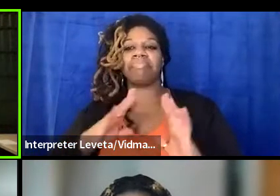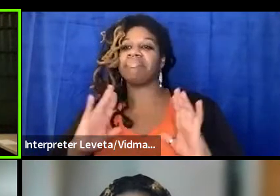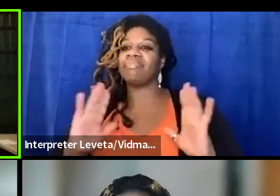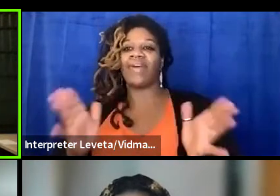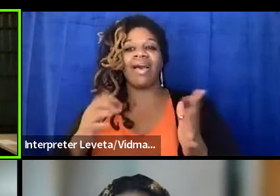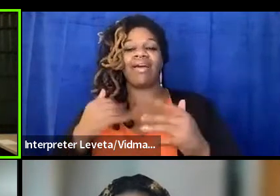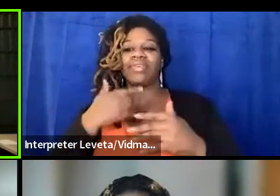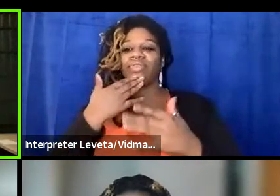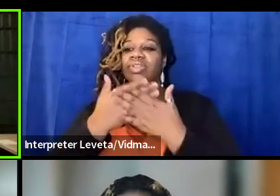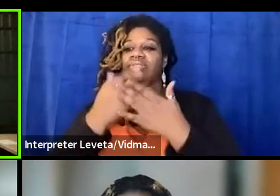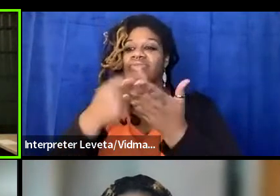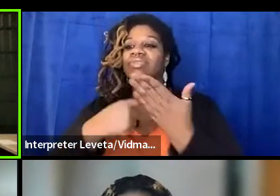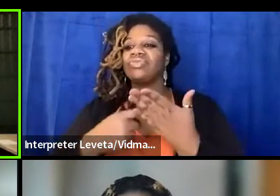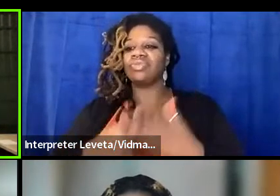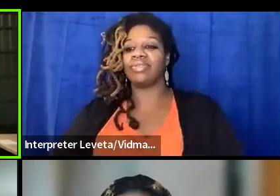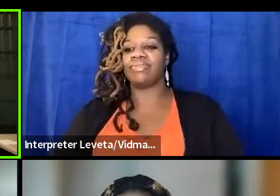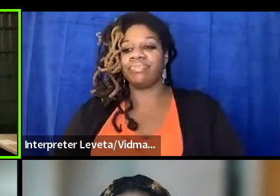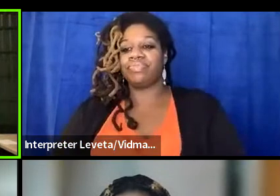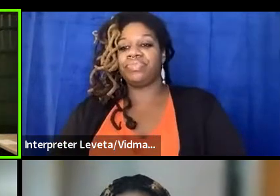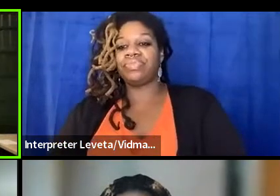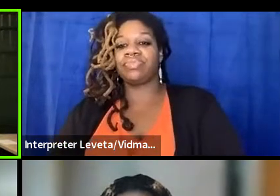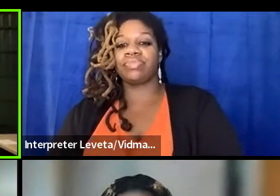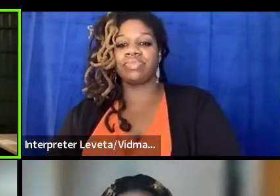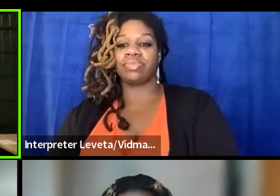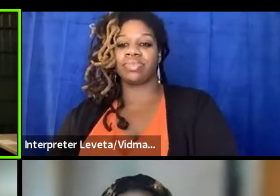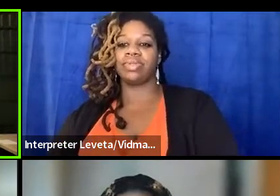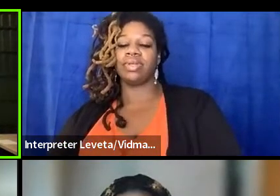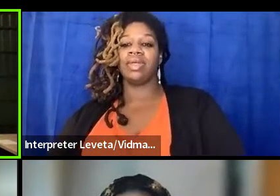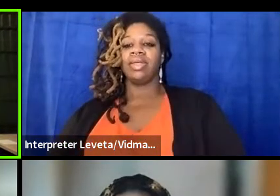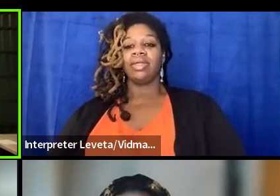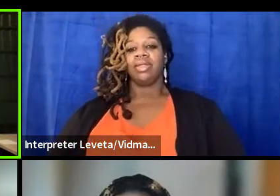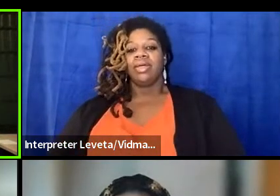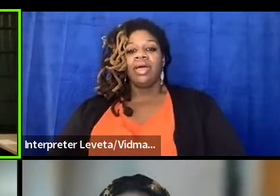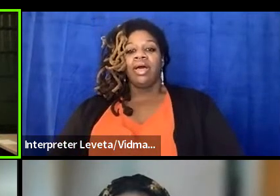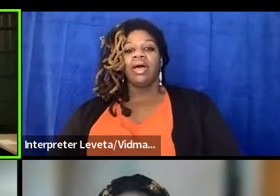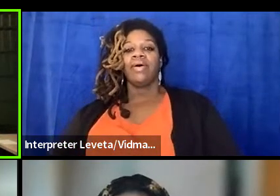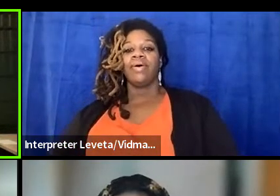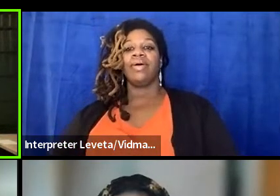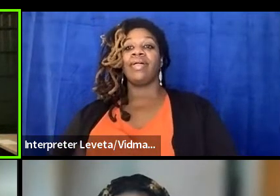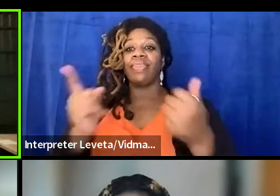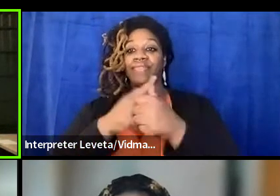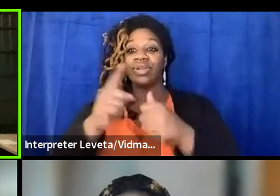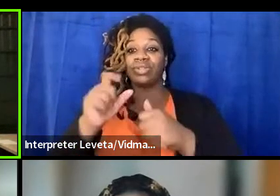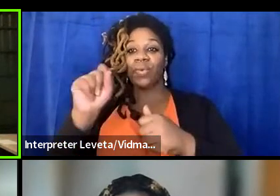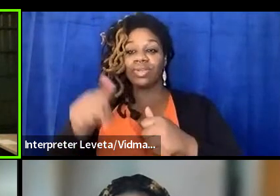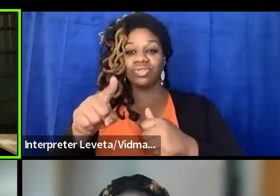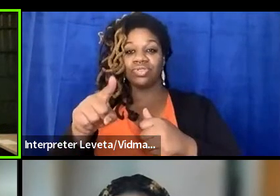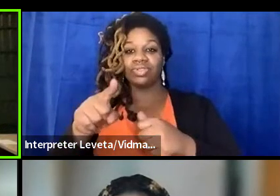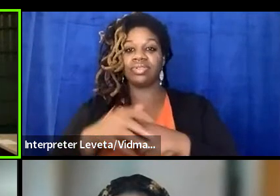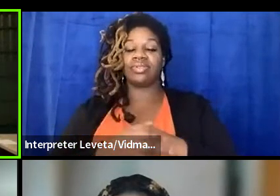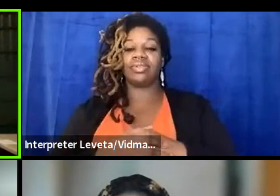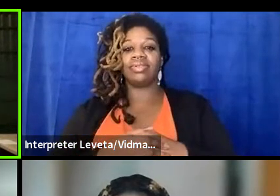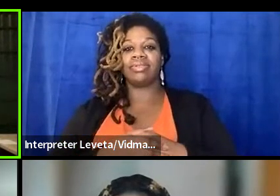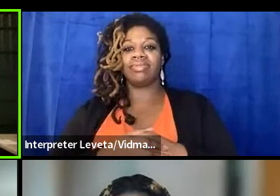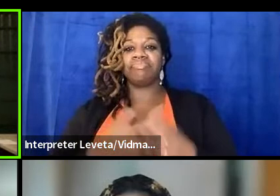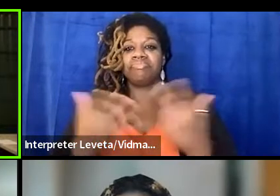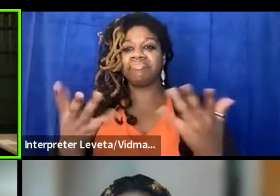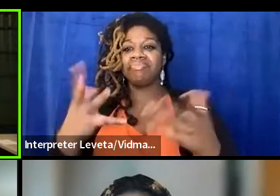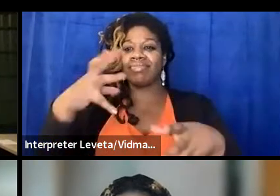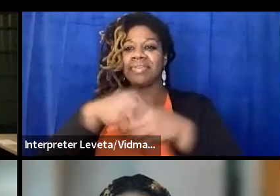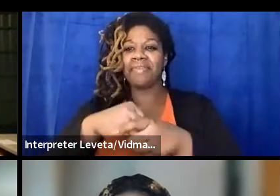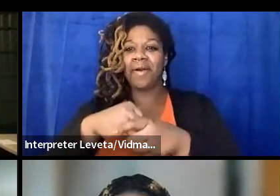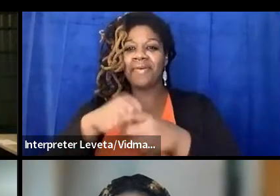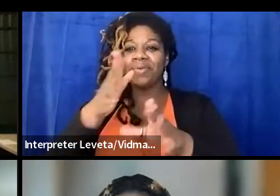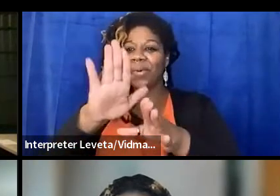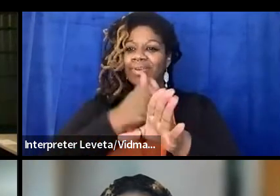discussion. Okay, so the first question I have is how did you get into your